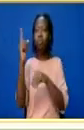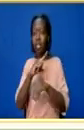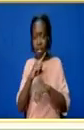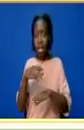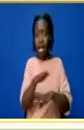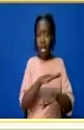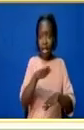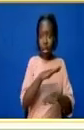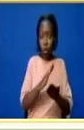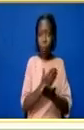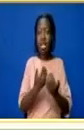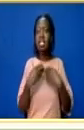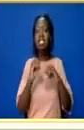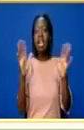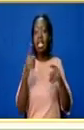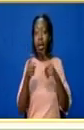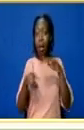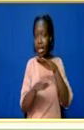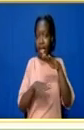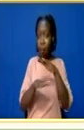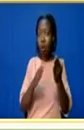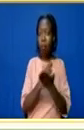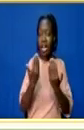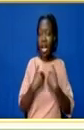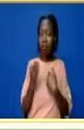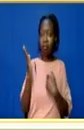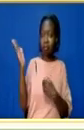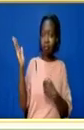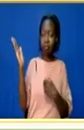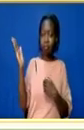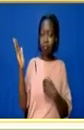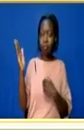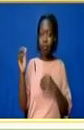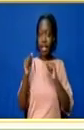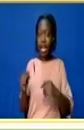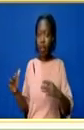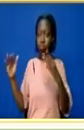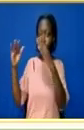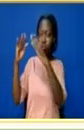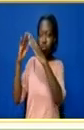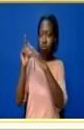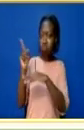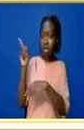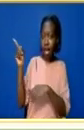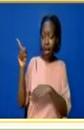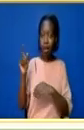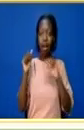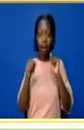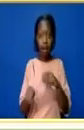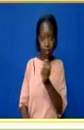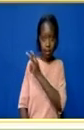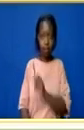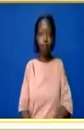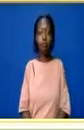the bottom part, there are things that are there. There are heaps. We can say, let's say, litter or organic matter that is down there. Yes.